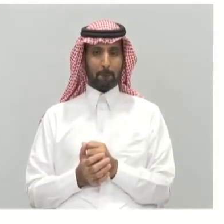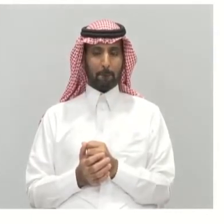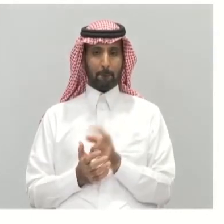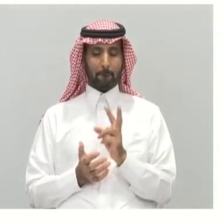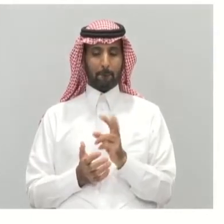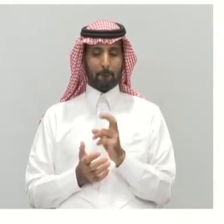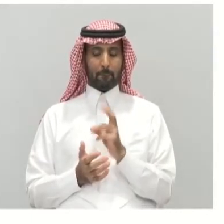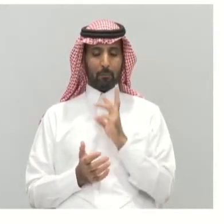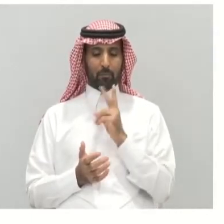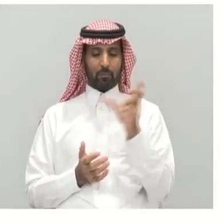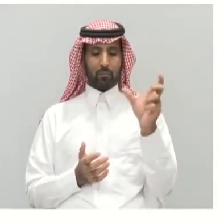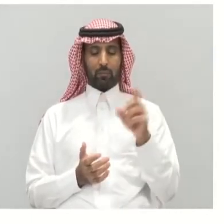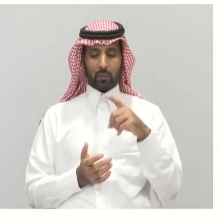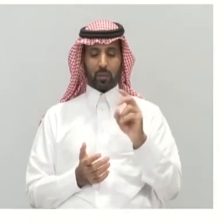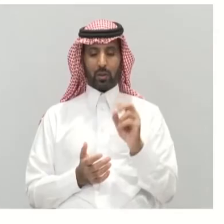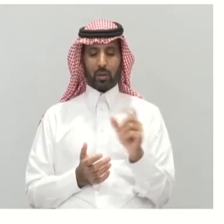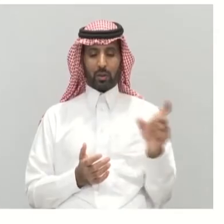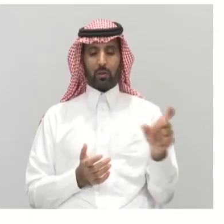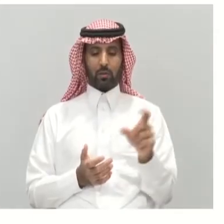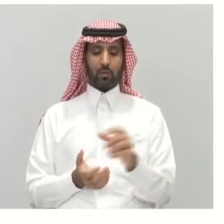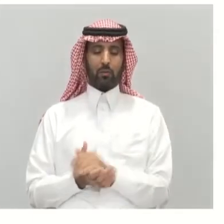the 20th century, when did he